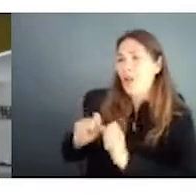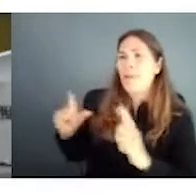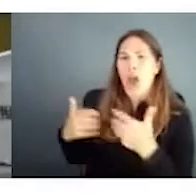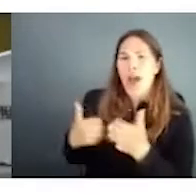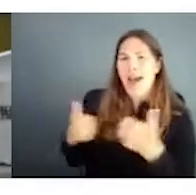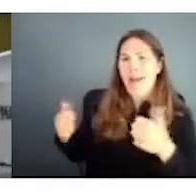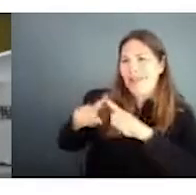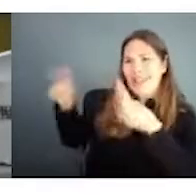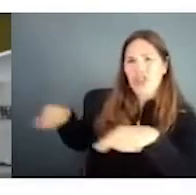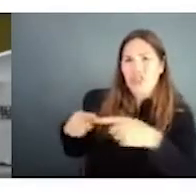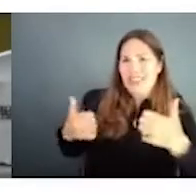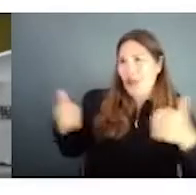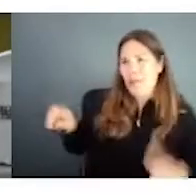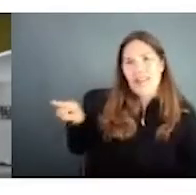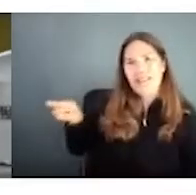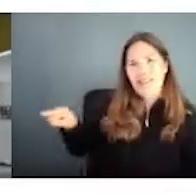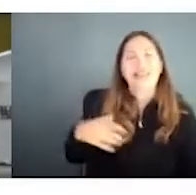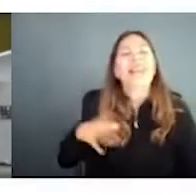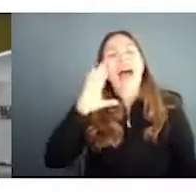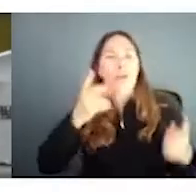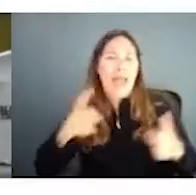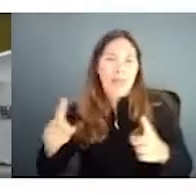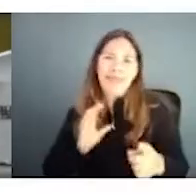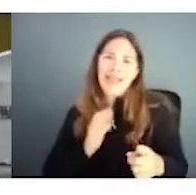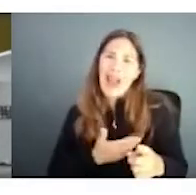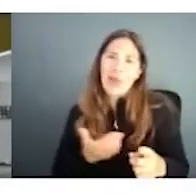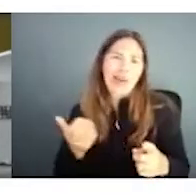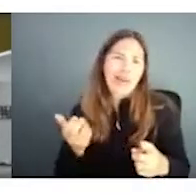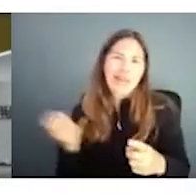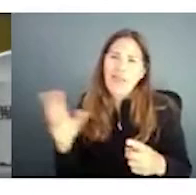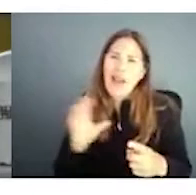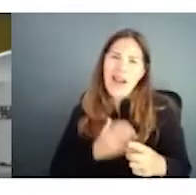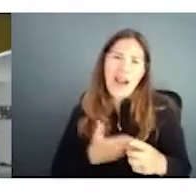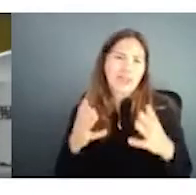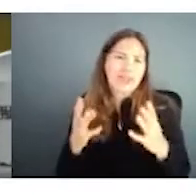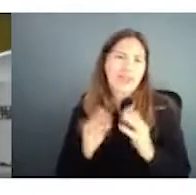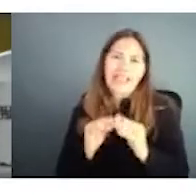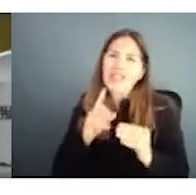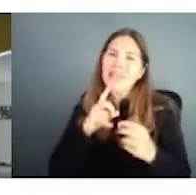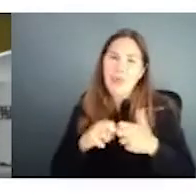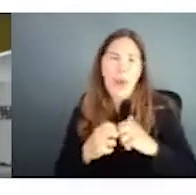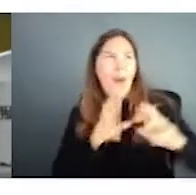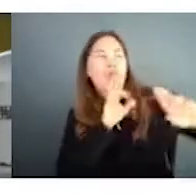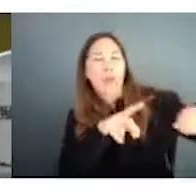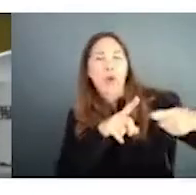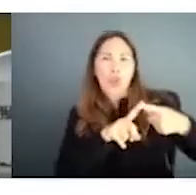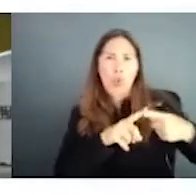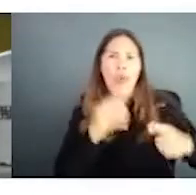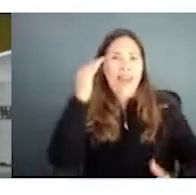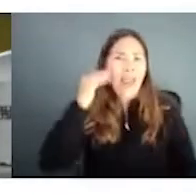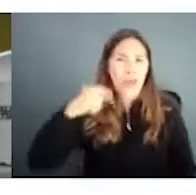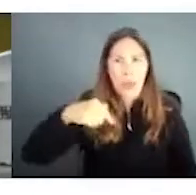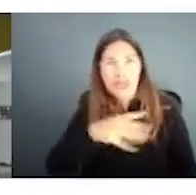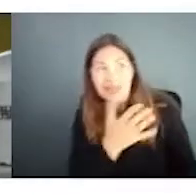screen. This has been happening in several of our sessions, so I'm not sure what the problem is, but I'm going to report it to the headquarters and see if they can do